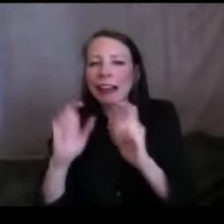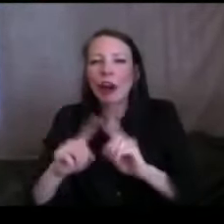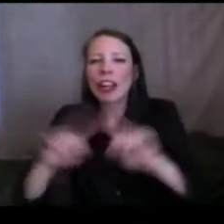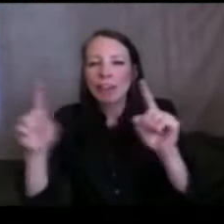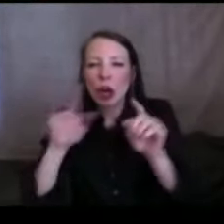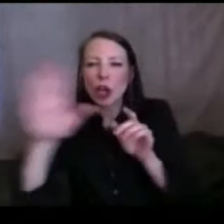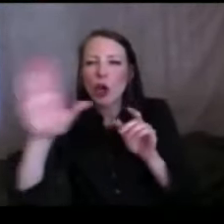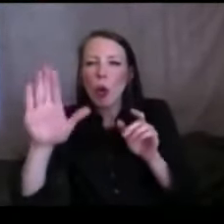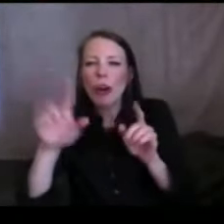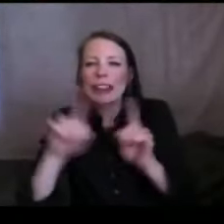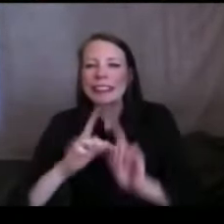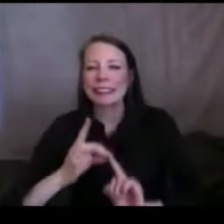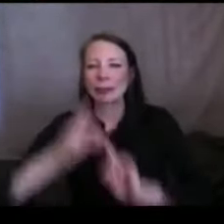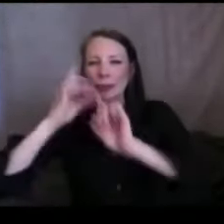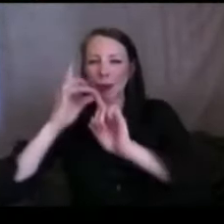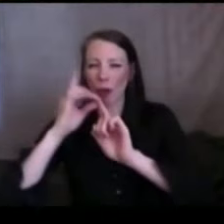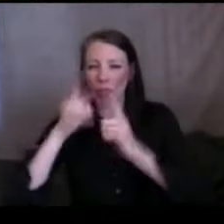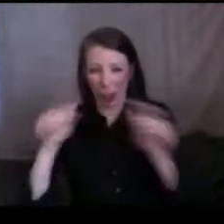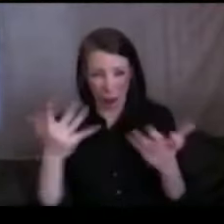language.